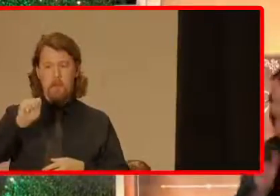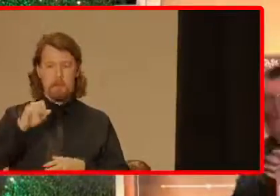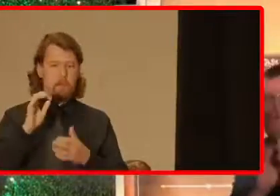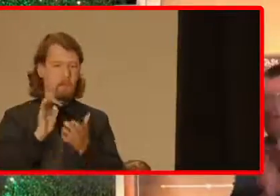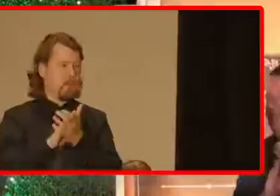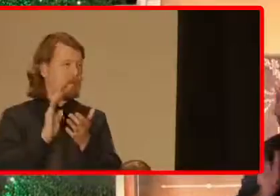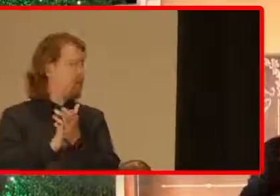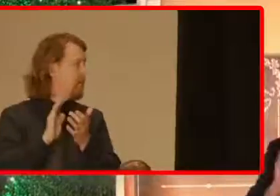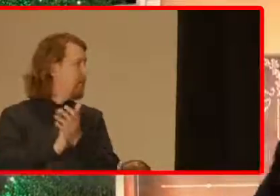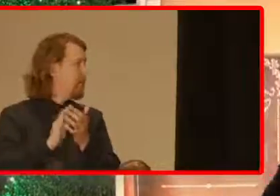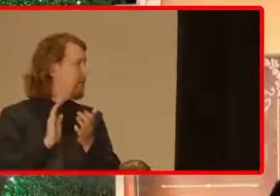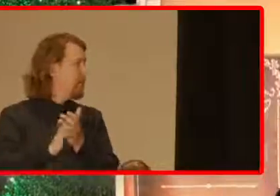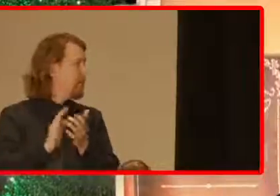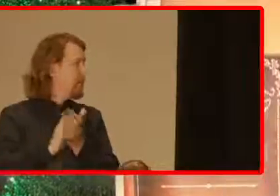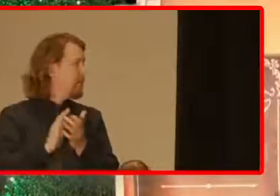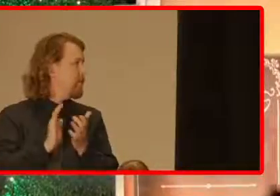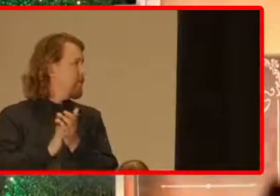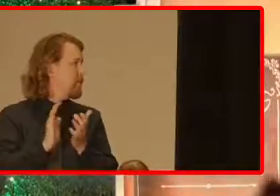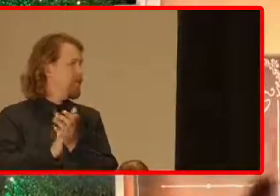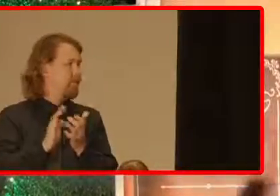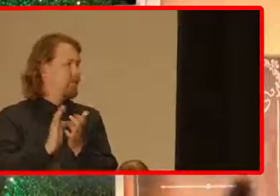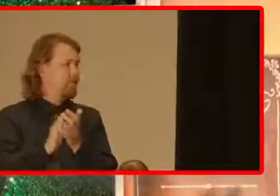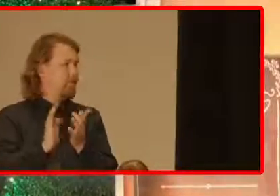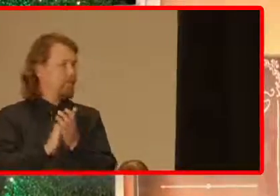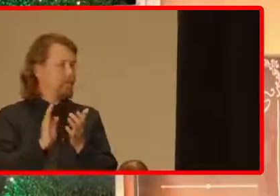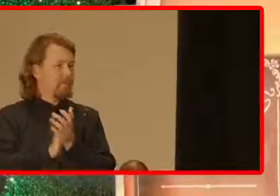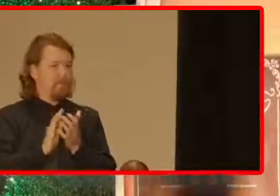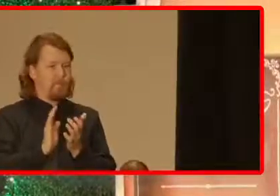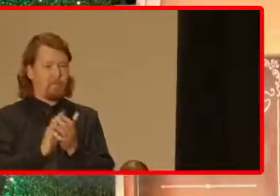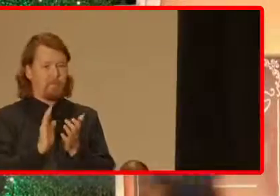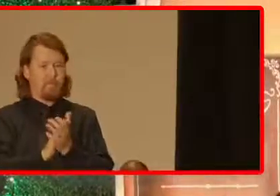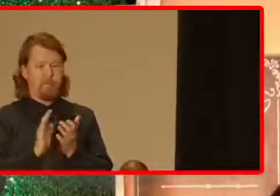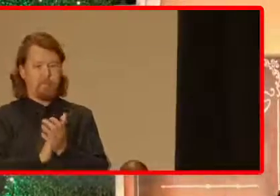Okay. Thank you. Thank you.